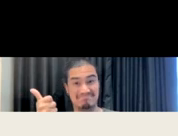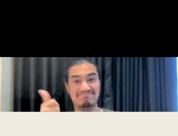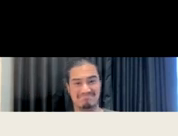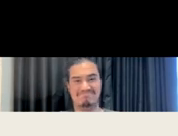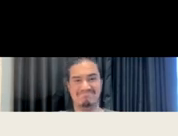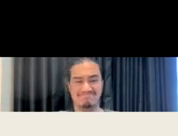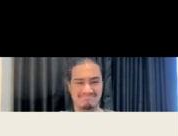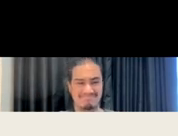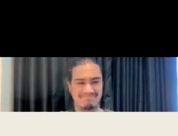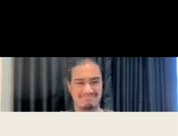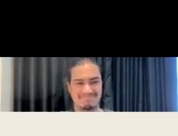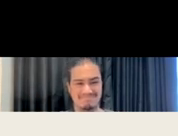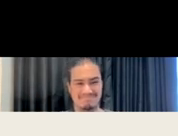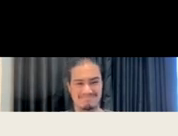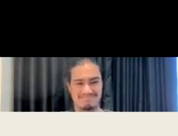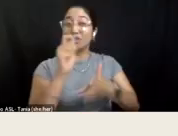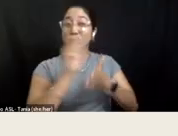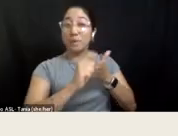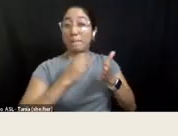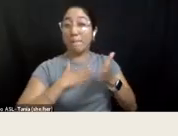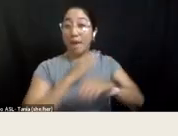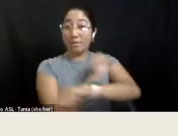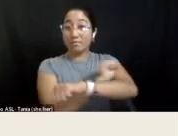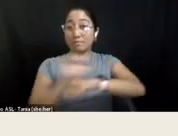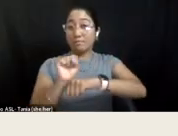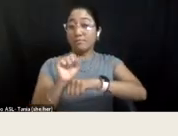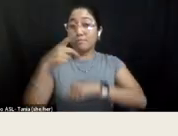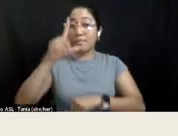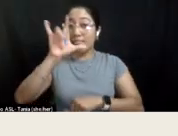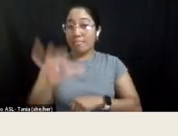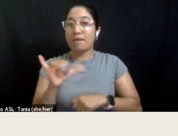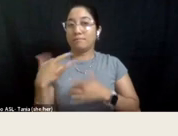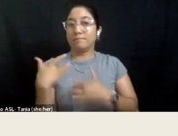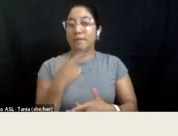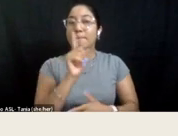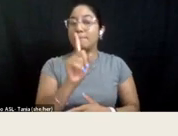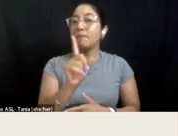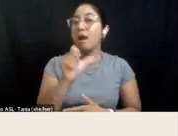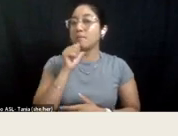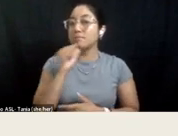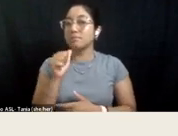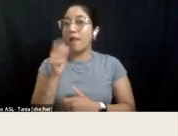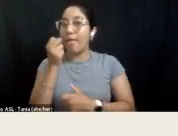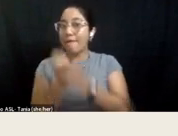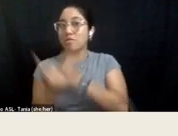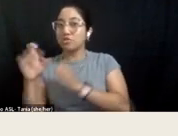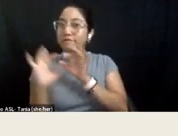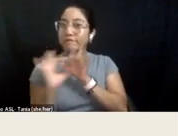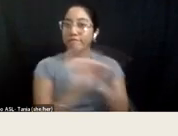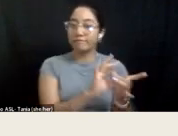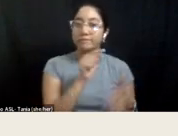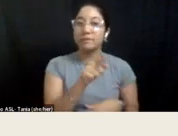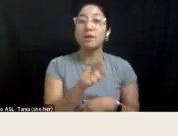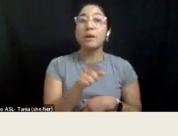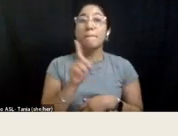things has to write plays this way. I studied Black history. I don't think that these are the only plays that should exist, but I think we have too many of the other kind, not enough of this. Where